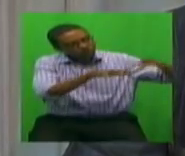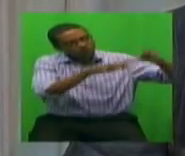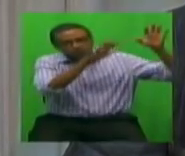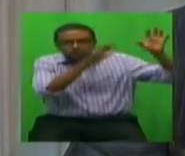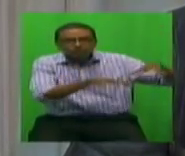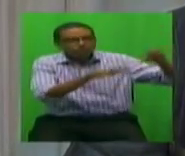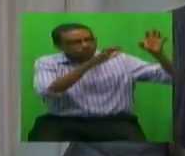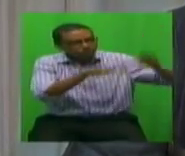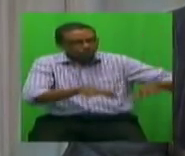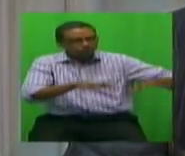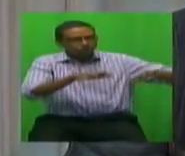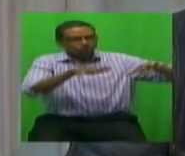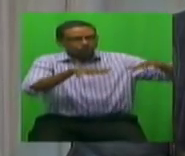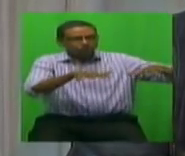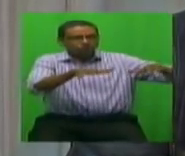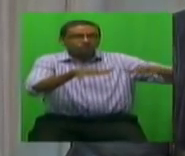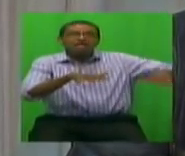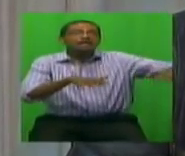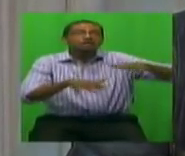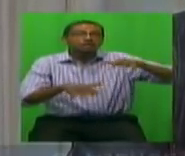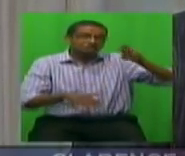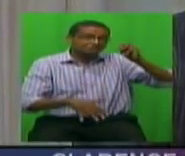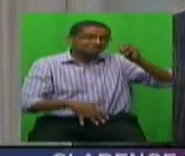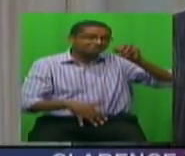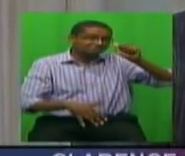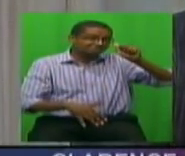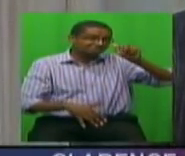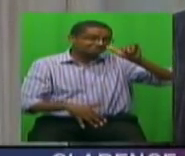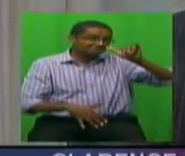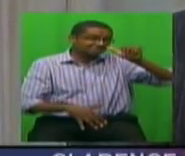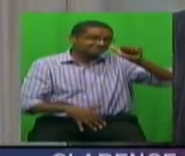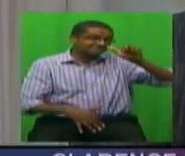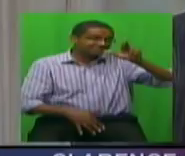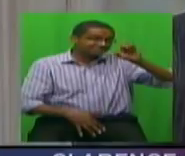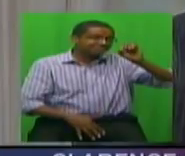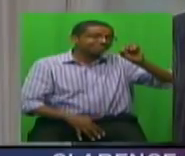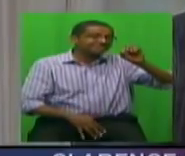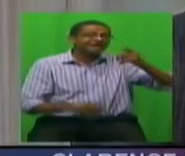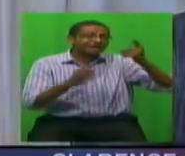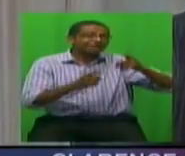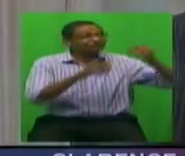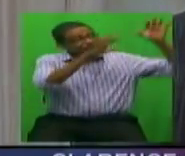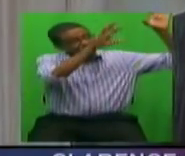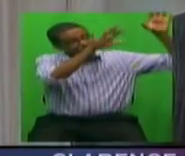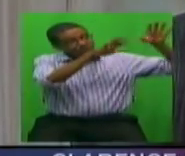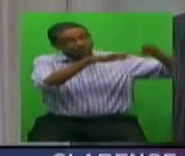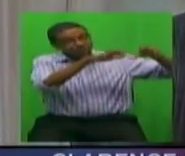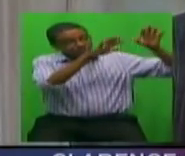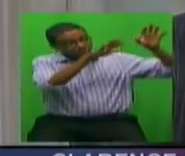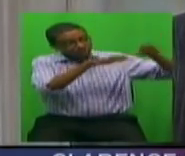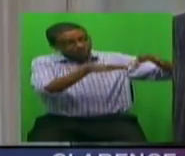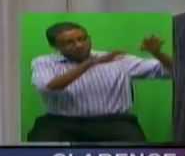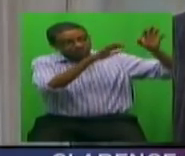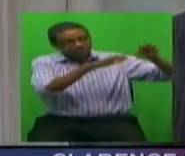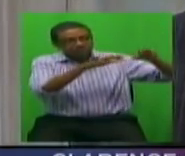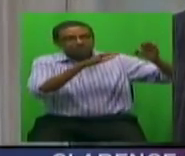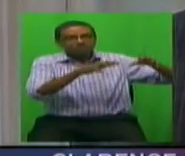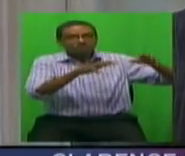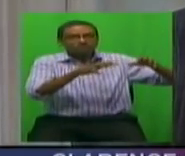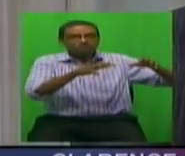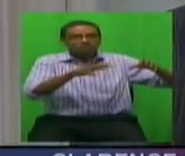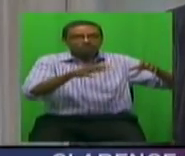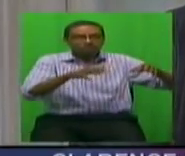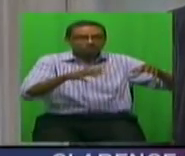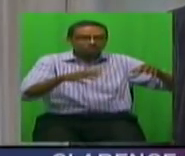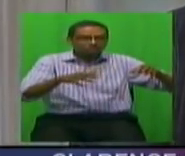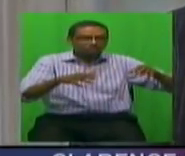rain and flood in Mayaro. What normally happens is that as the rain comes down, the Pool River, which is the western boundary